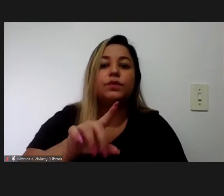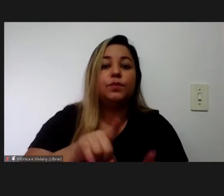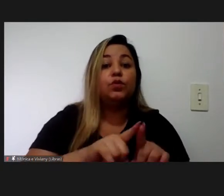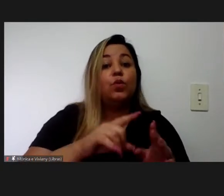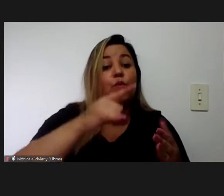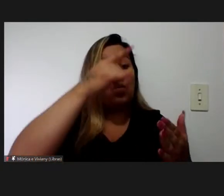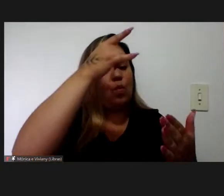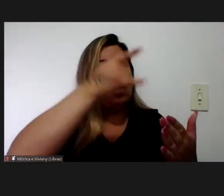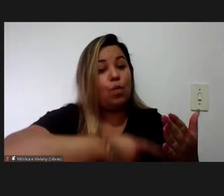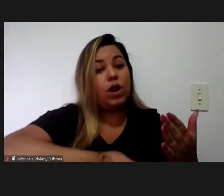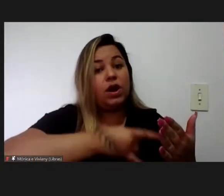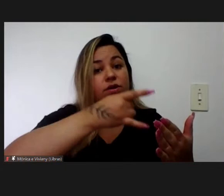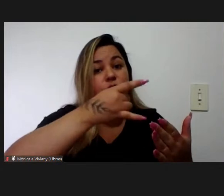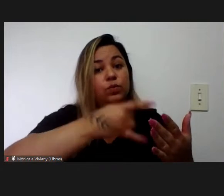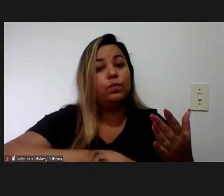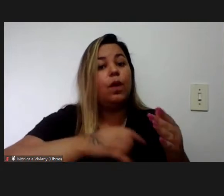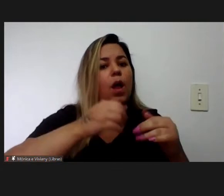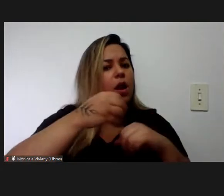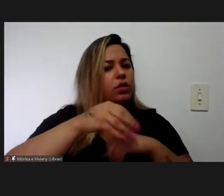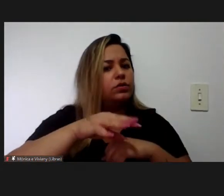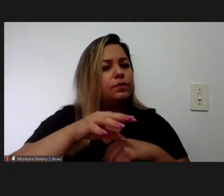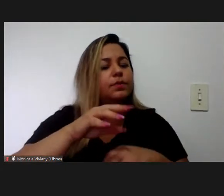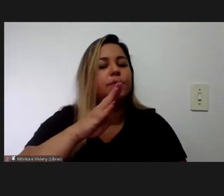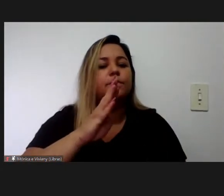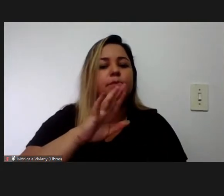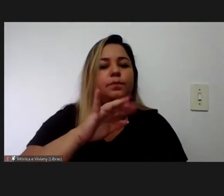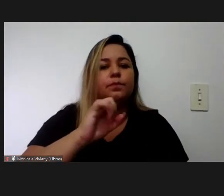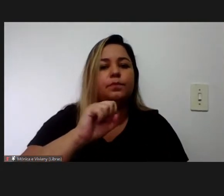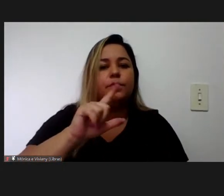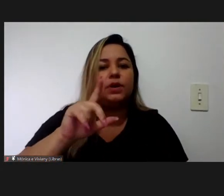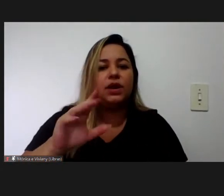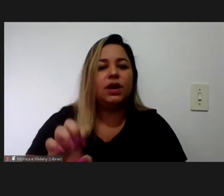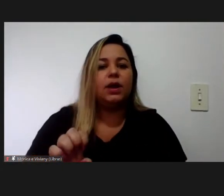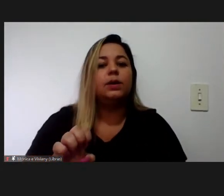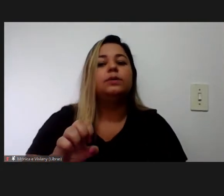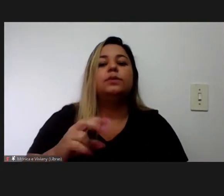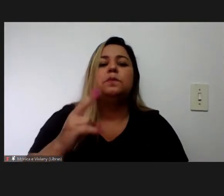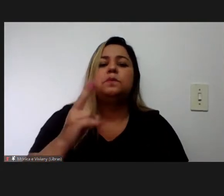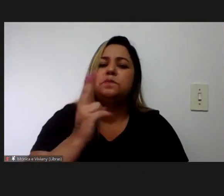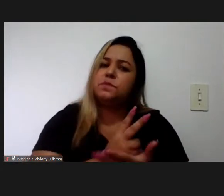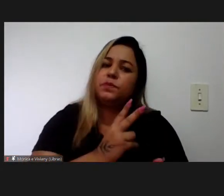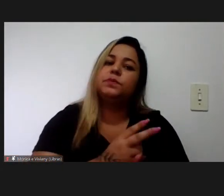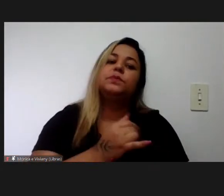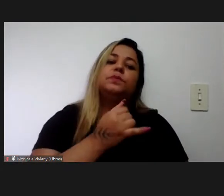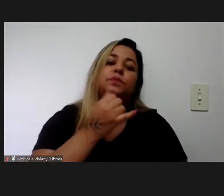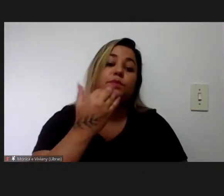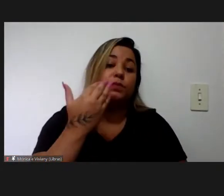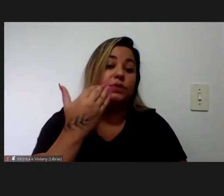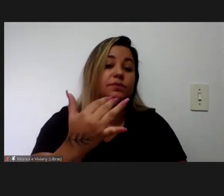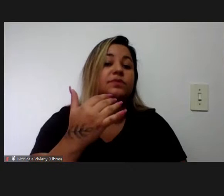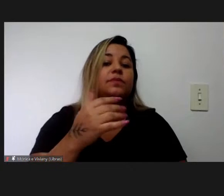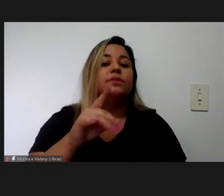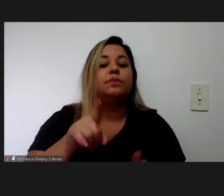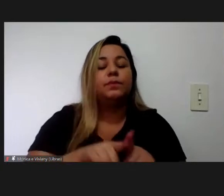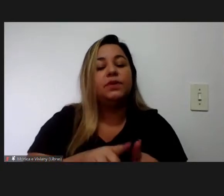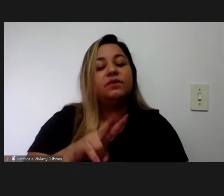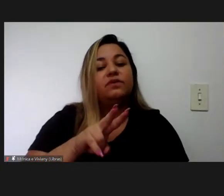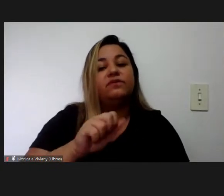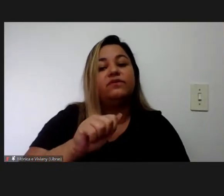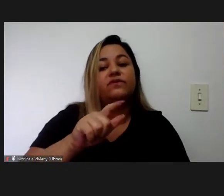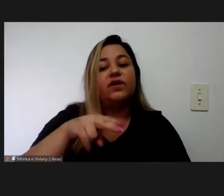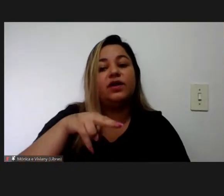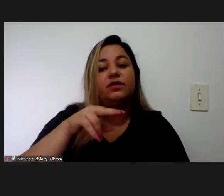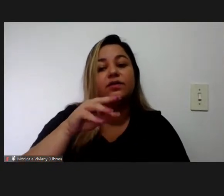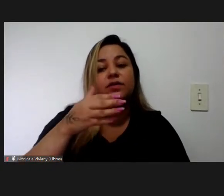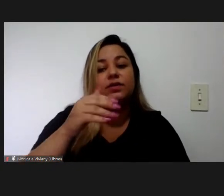There was the first document in this history of the Ministry of Health who has in this Braille scripture. We also went to Valença